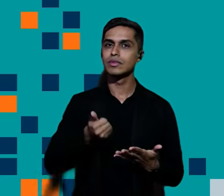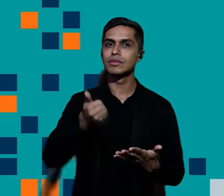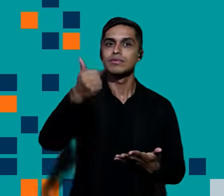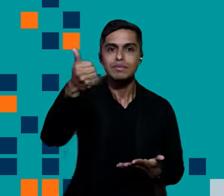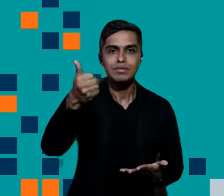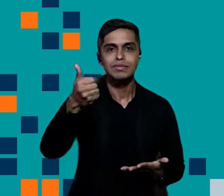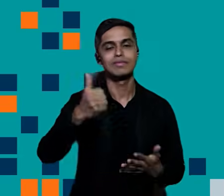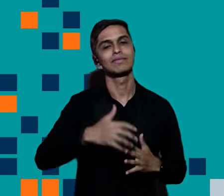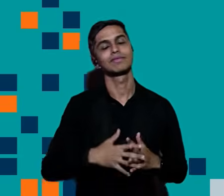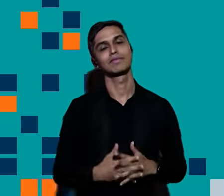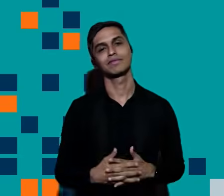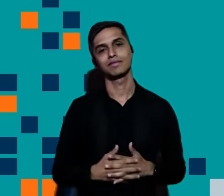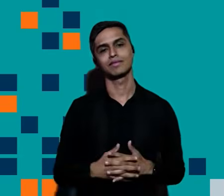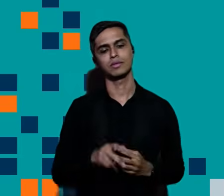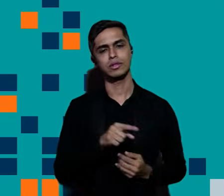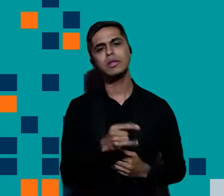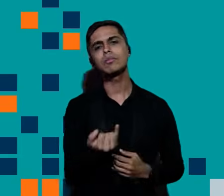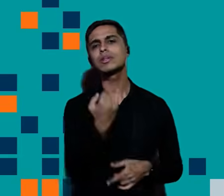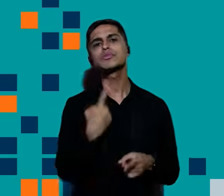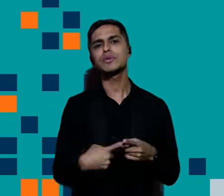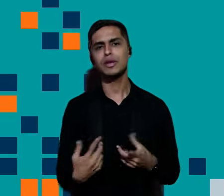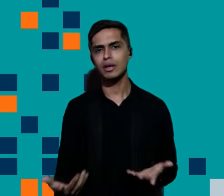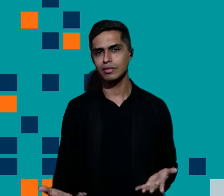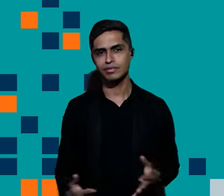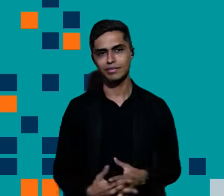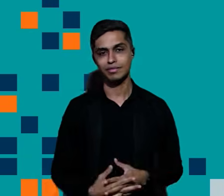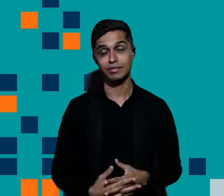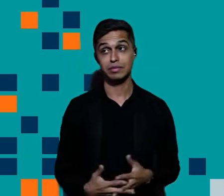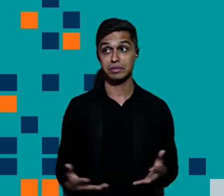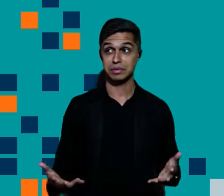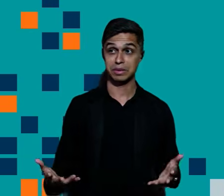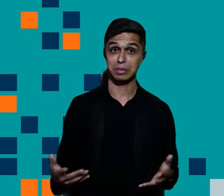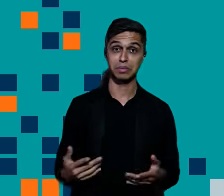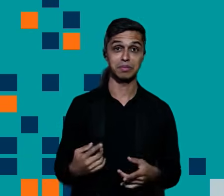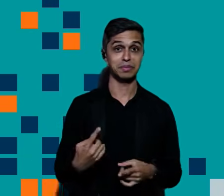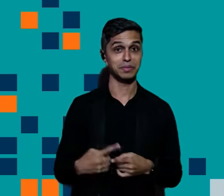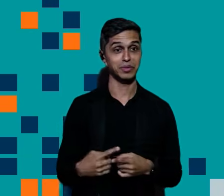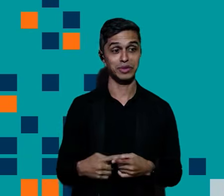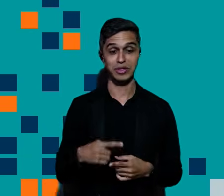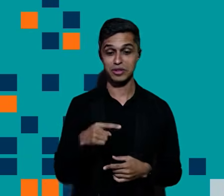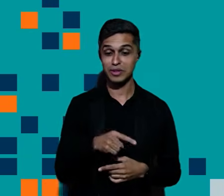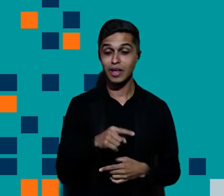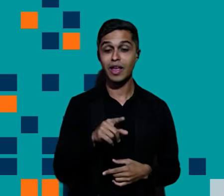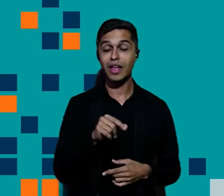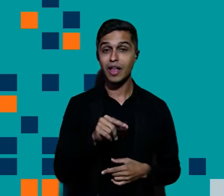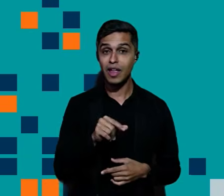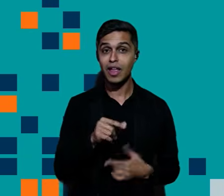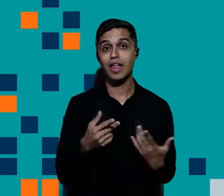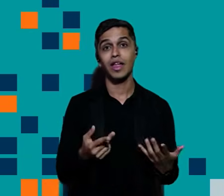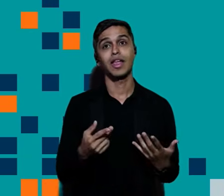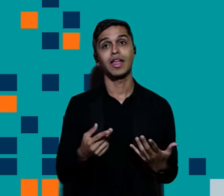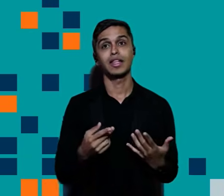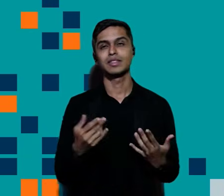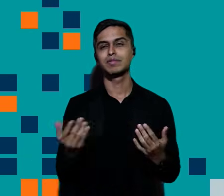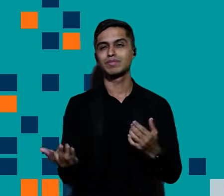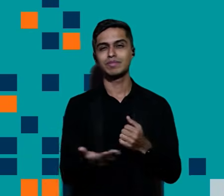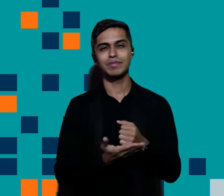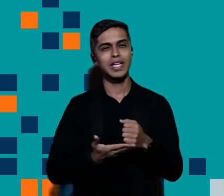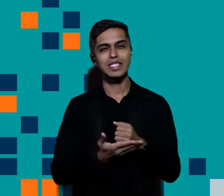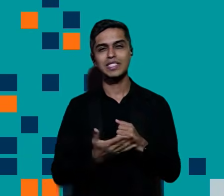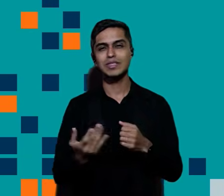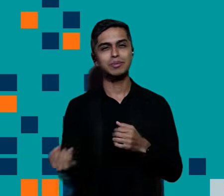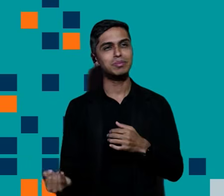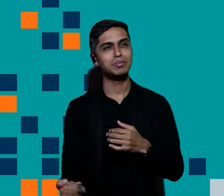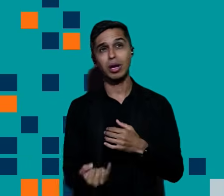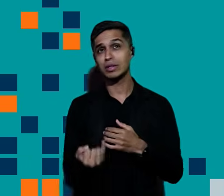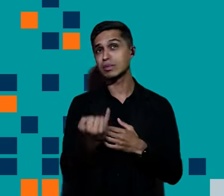important? Why is this so fundamentally important in the design decisions we